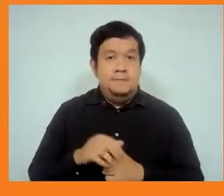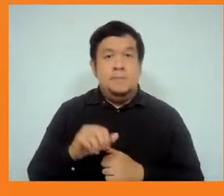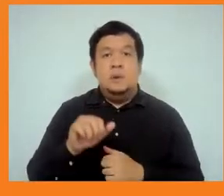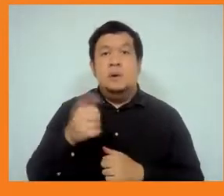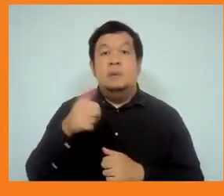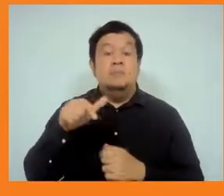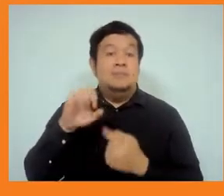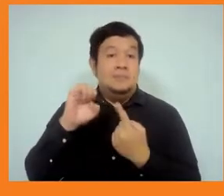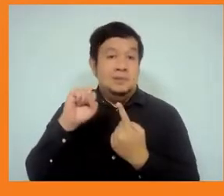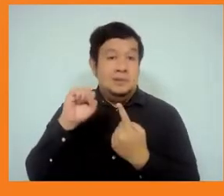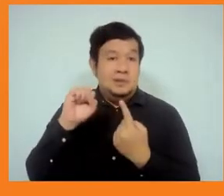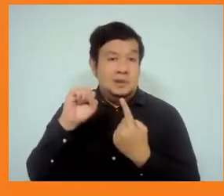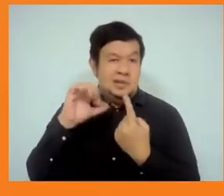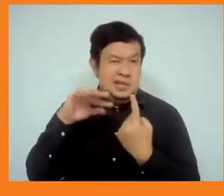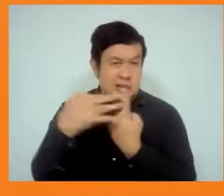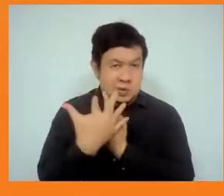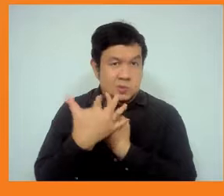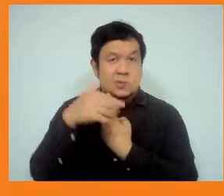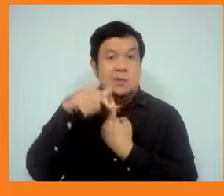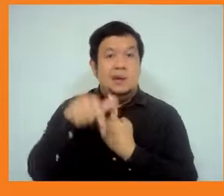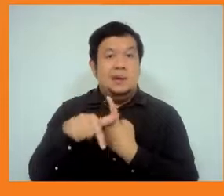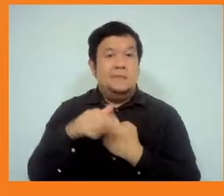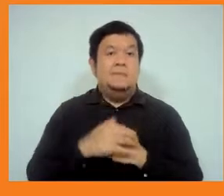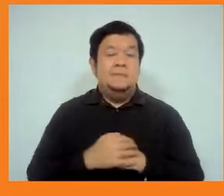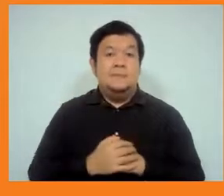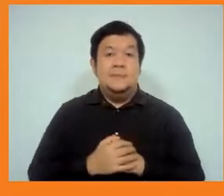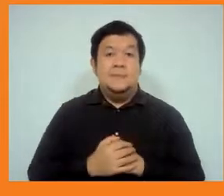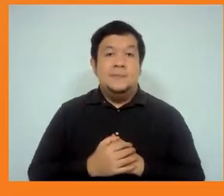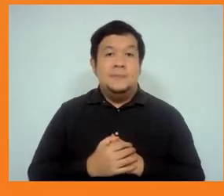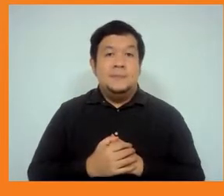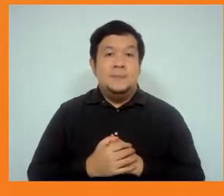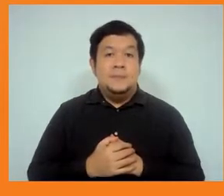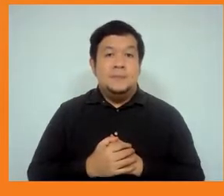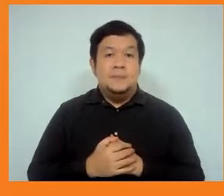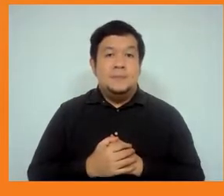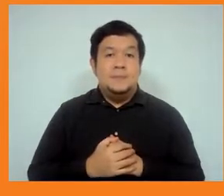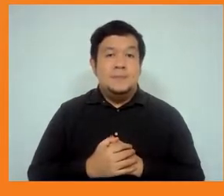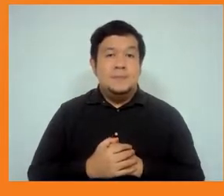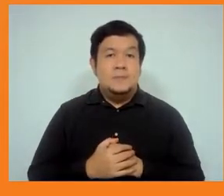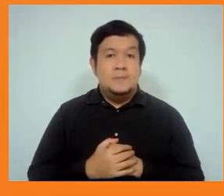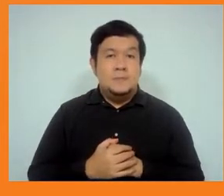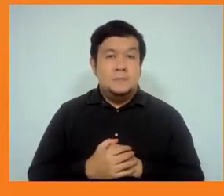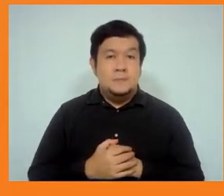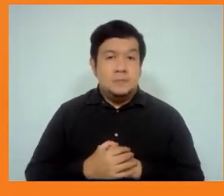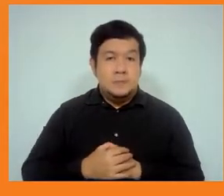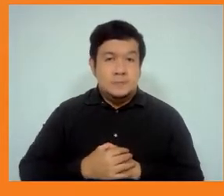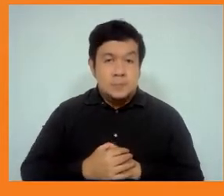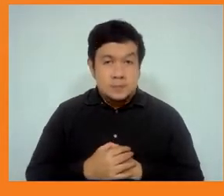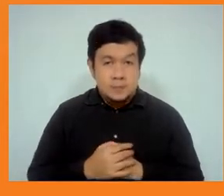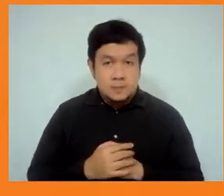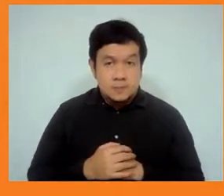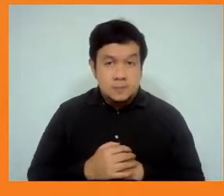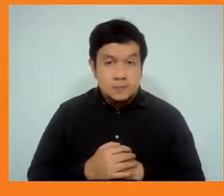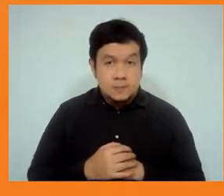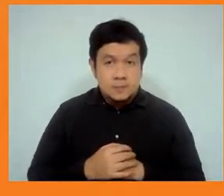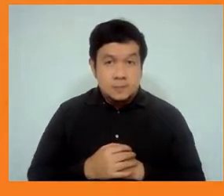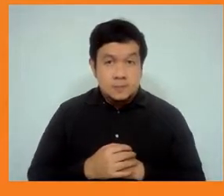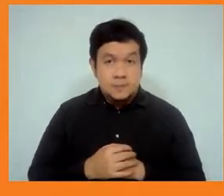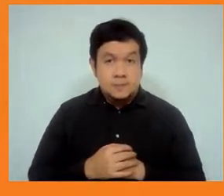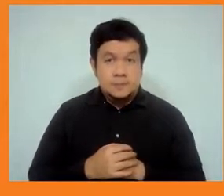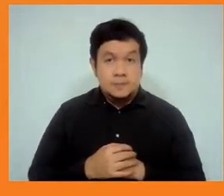we all know that indigenous people, environment, and the involuntary resettlement are the three issues that